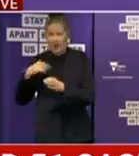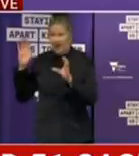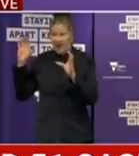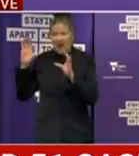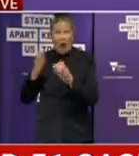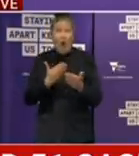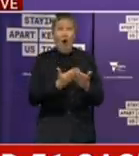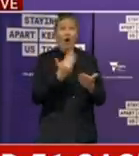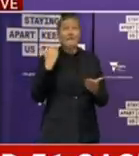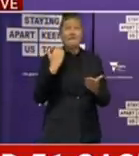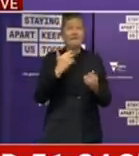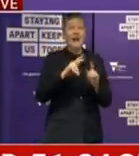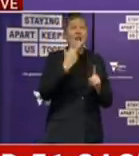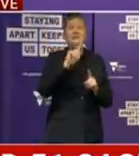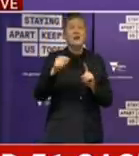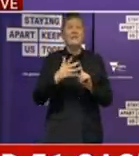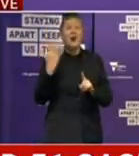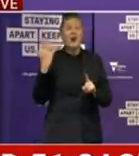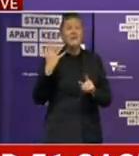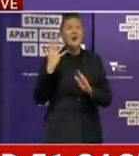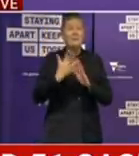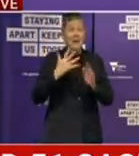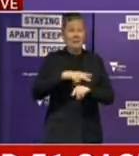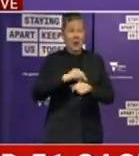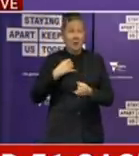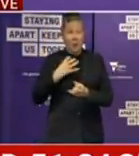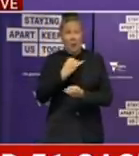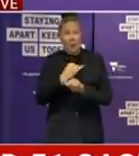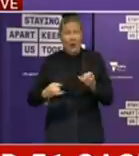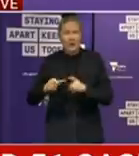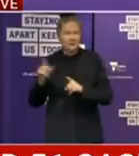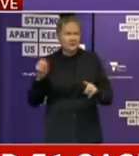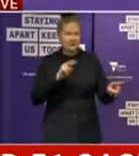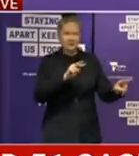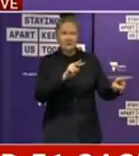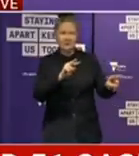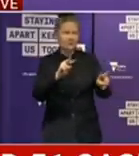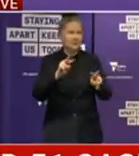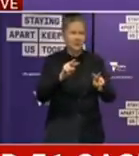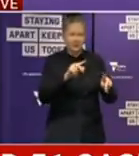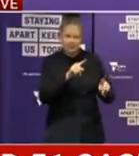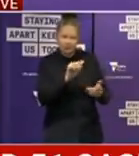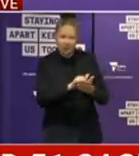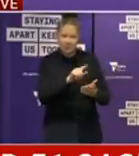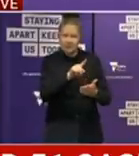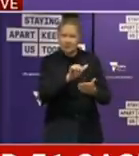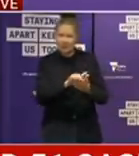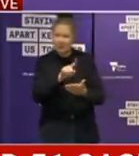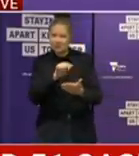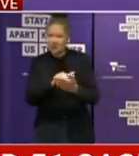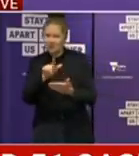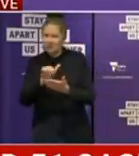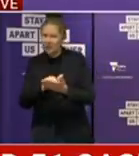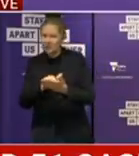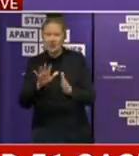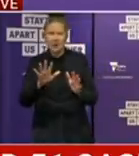it and make the job of police even harder, because it's not easy to make sure that people are doing the right thing, then